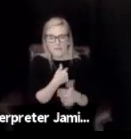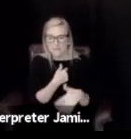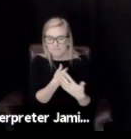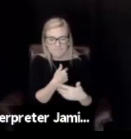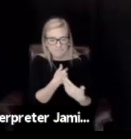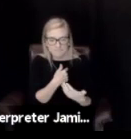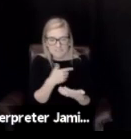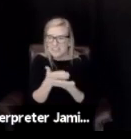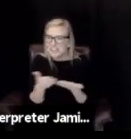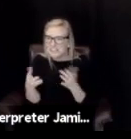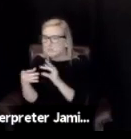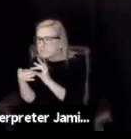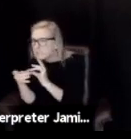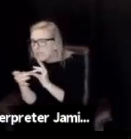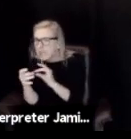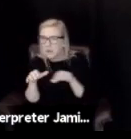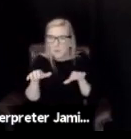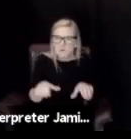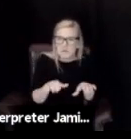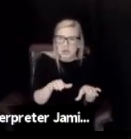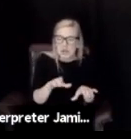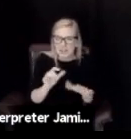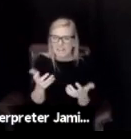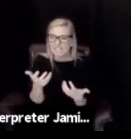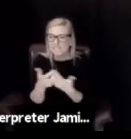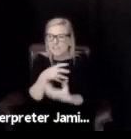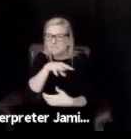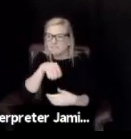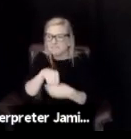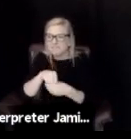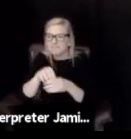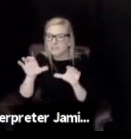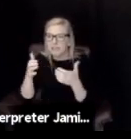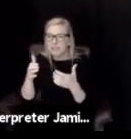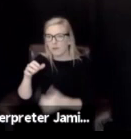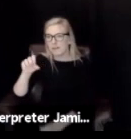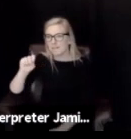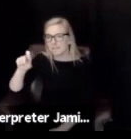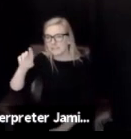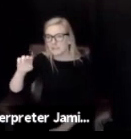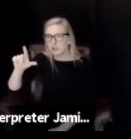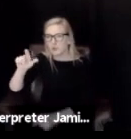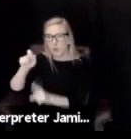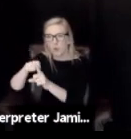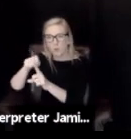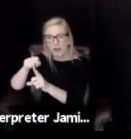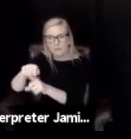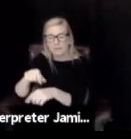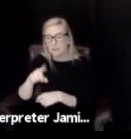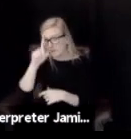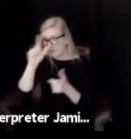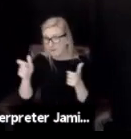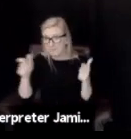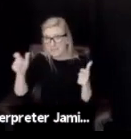things have been said or done that fit in the category of sexual harassment. So for a large